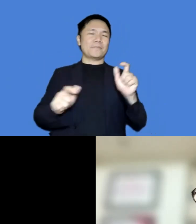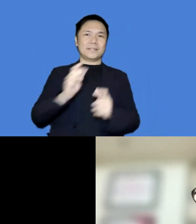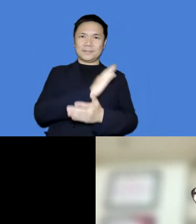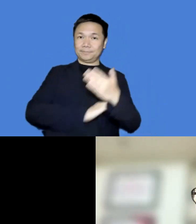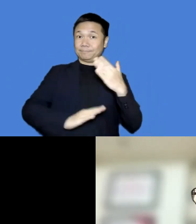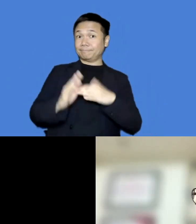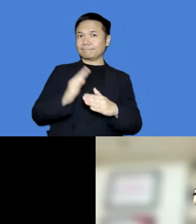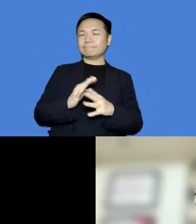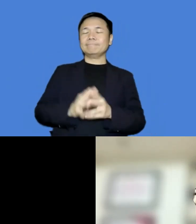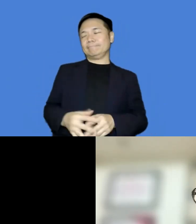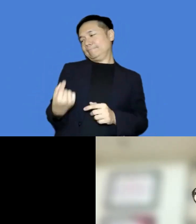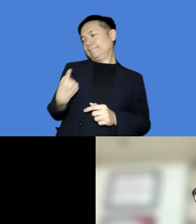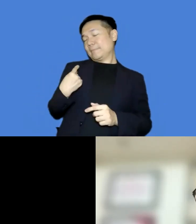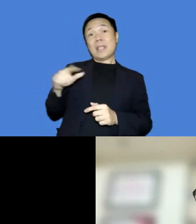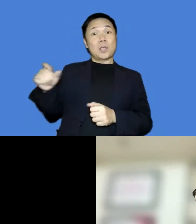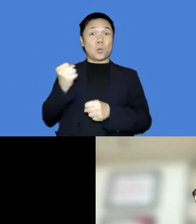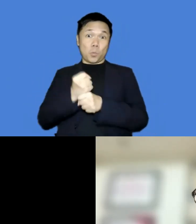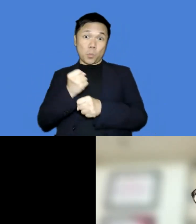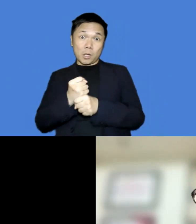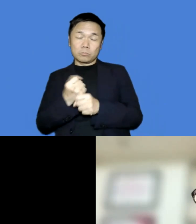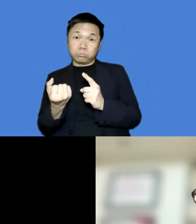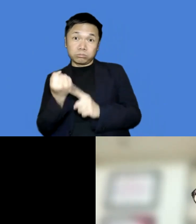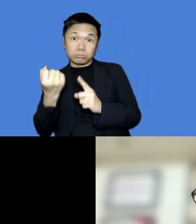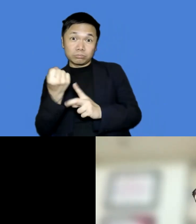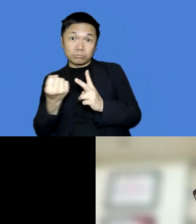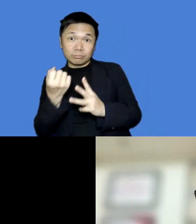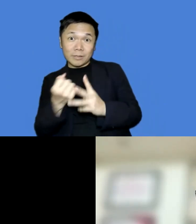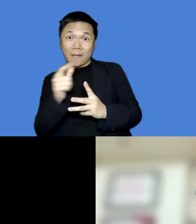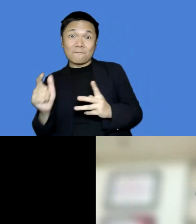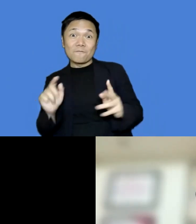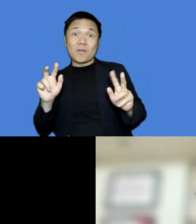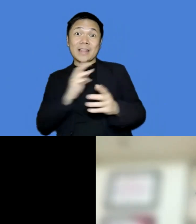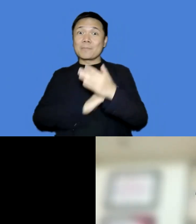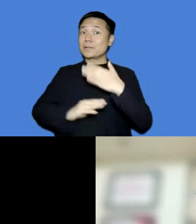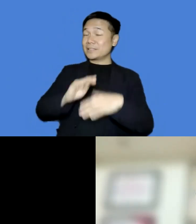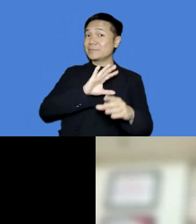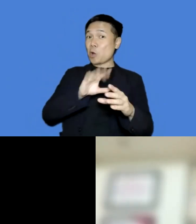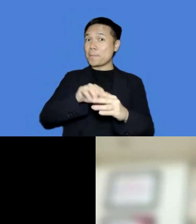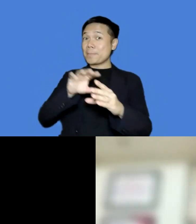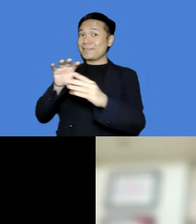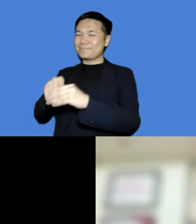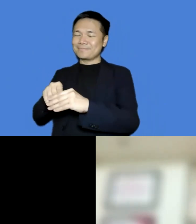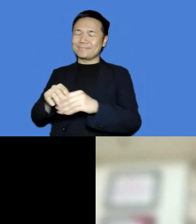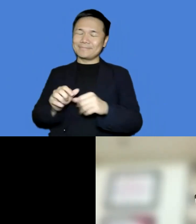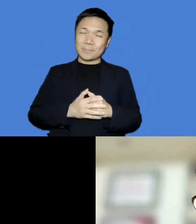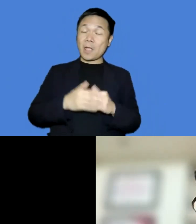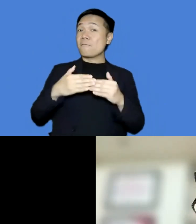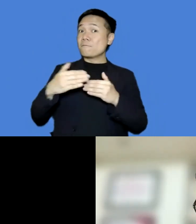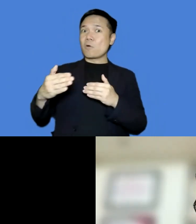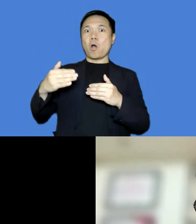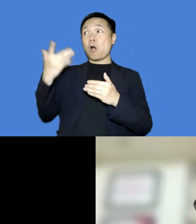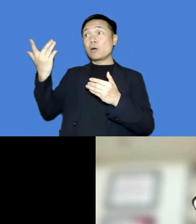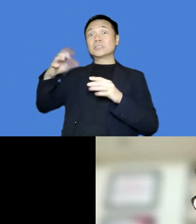Recently, his work secured disability inclusive commitments in major political